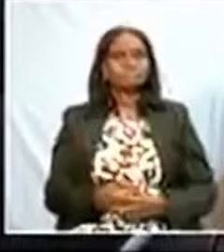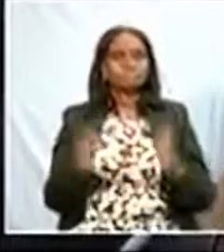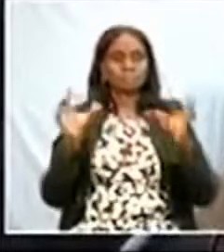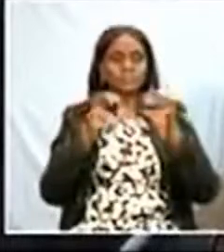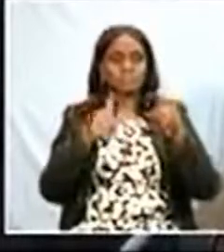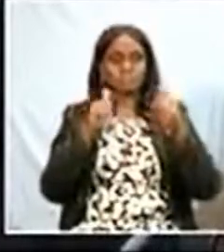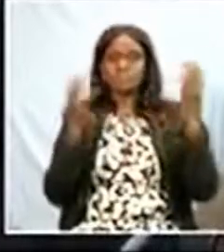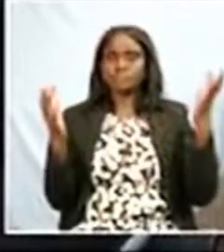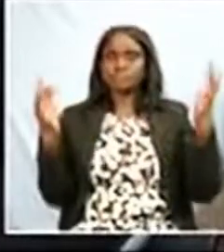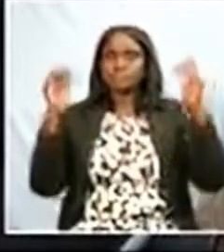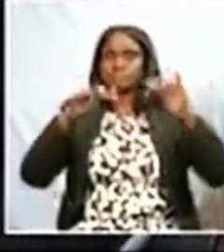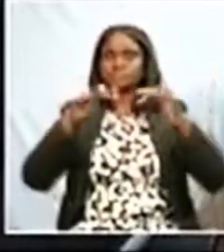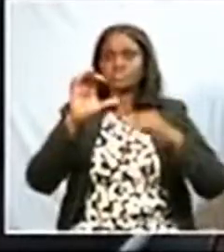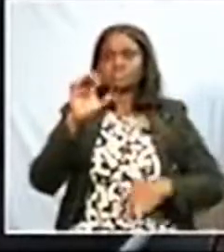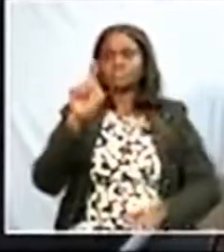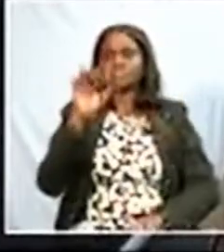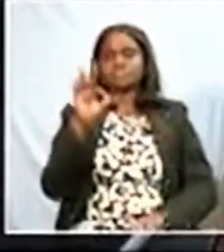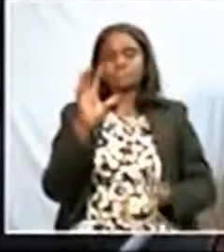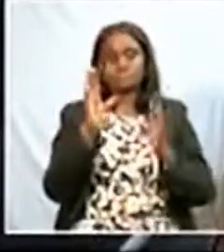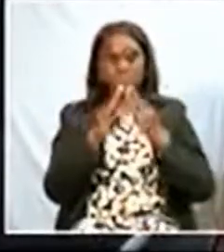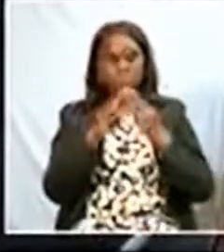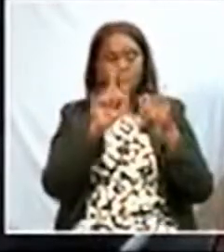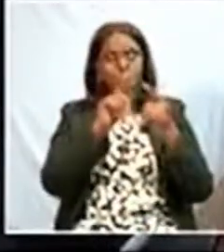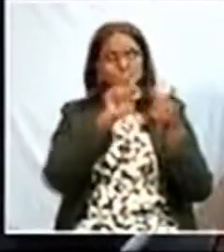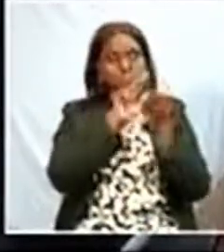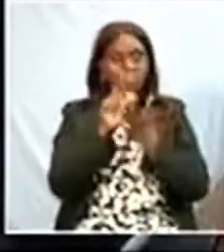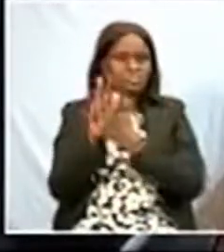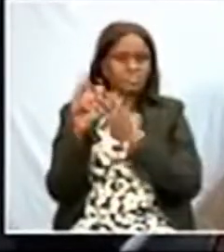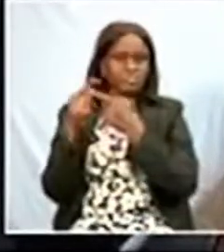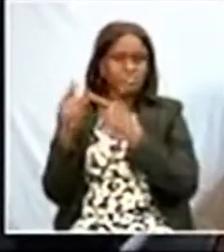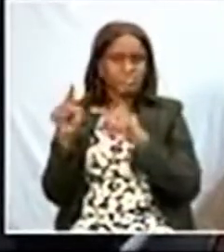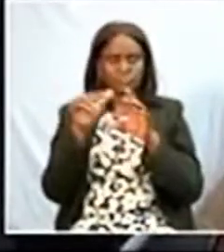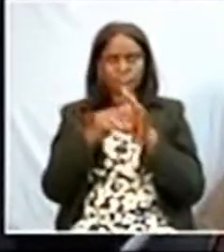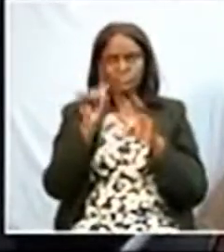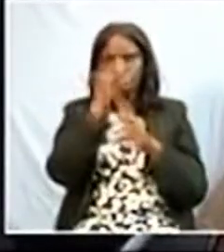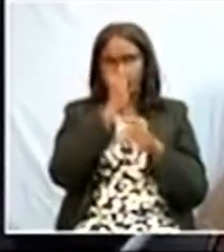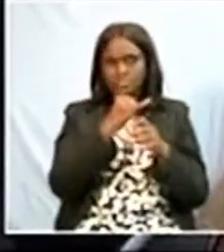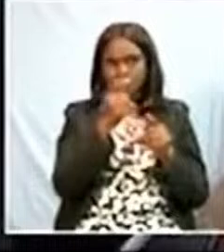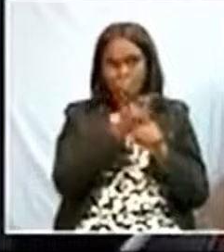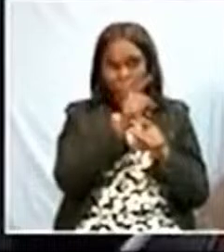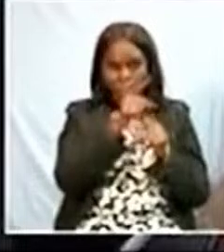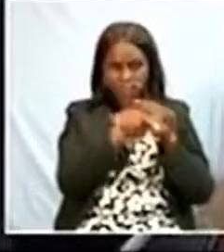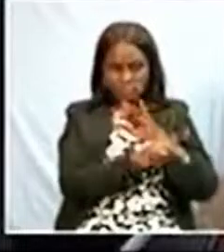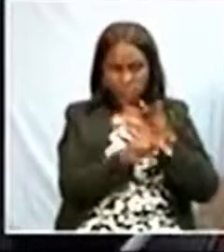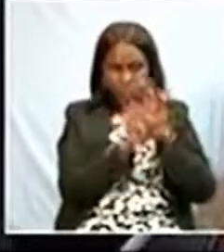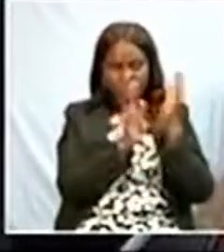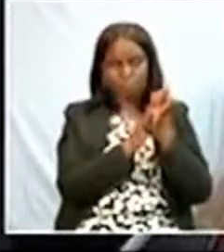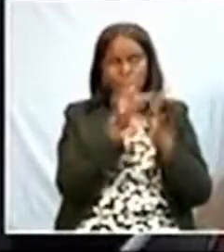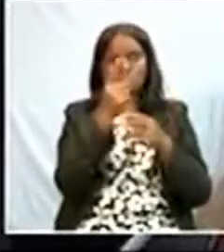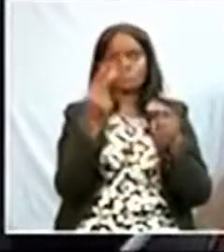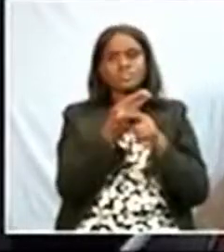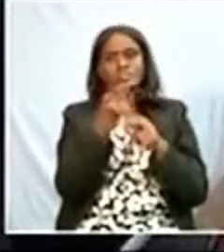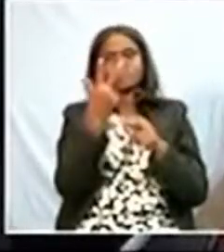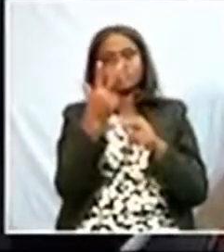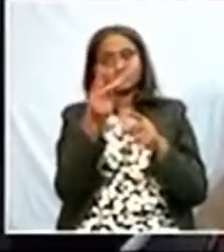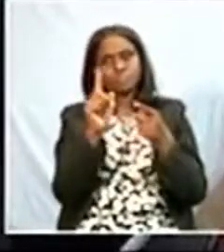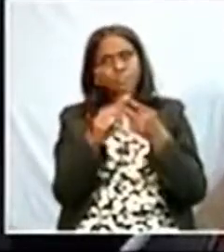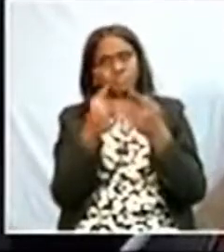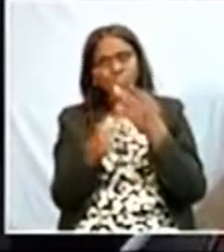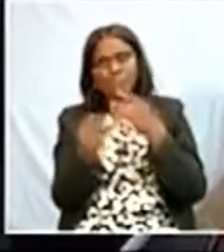council convenes CDF meeting to approve the variation in the design from a primary school 1x3 standard to